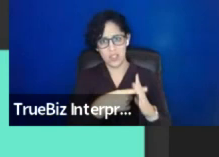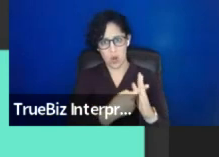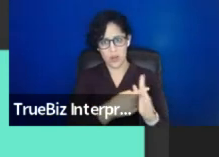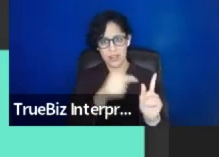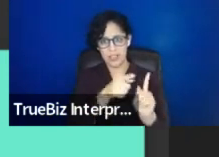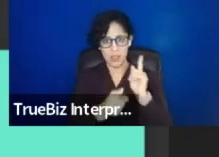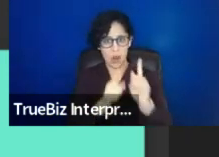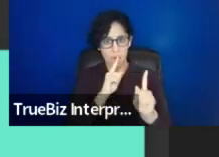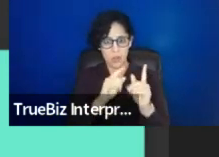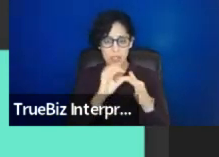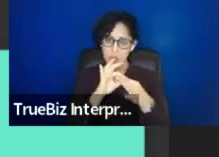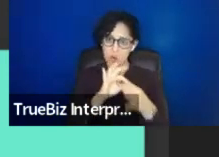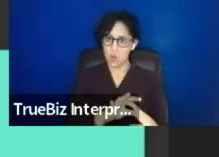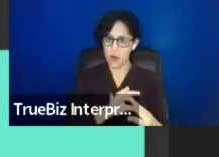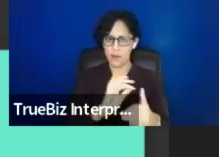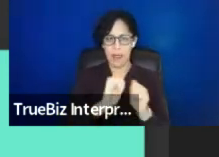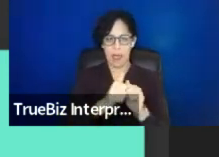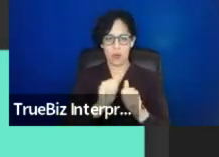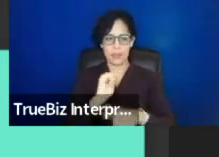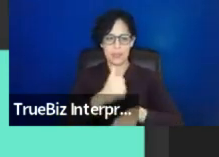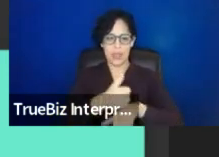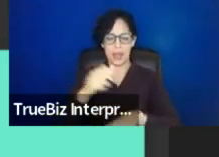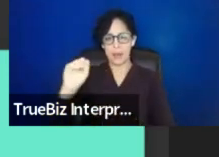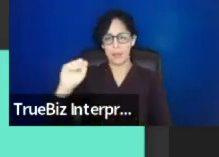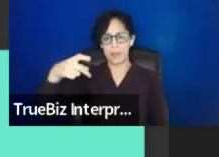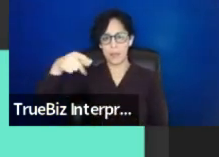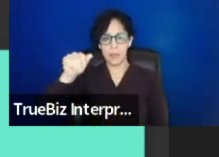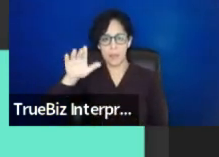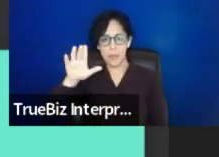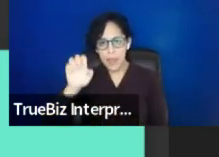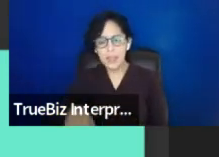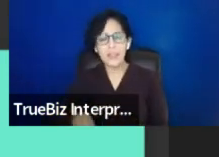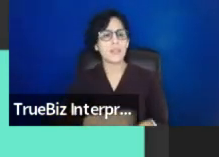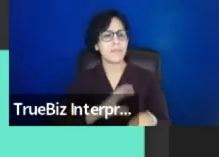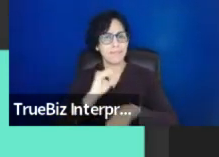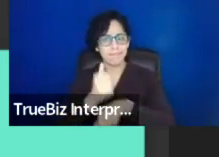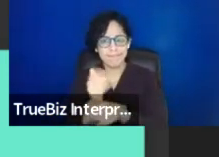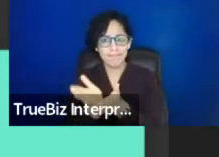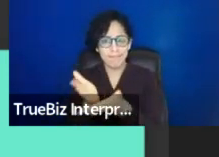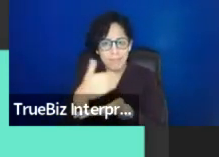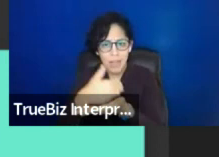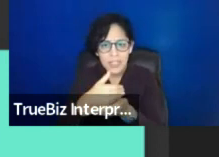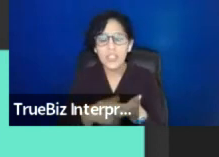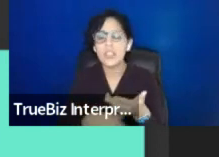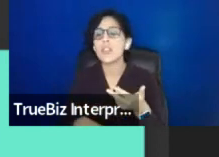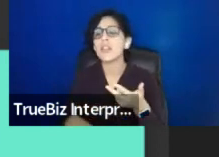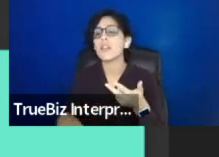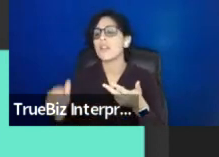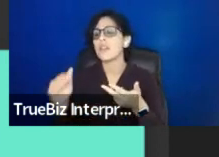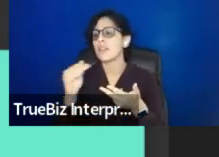conversation around how to create space in a budget, and even, you know,